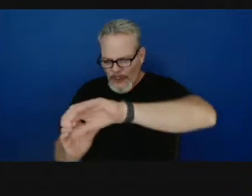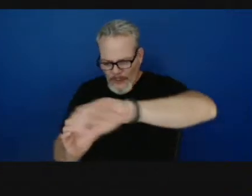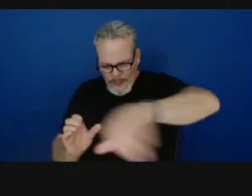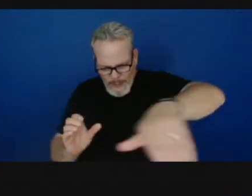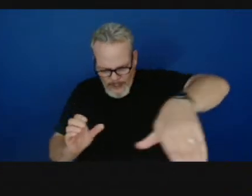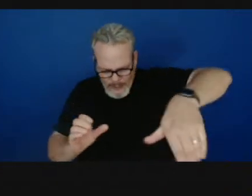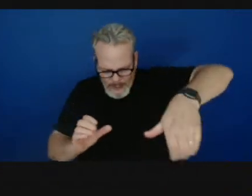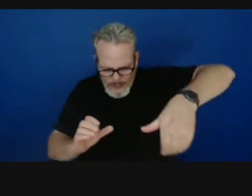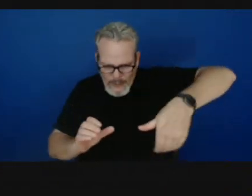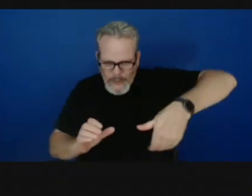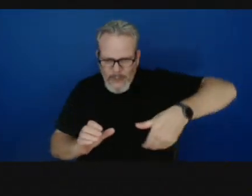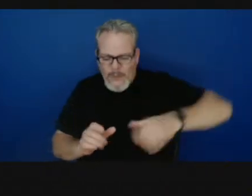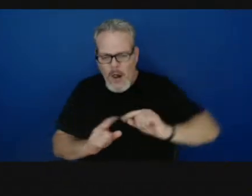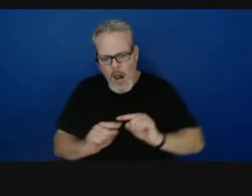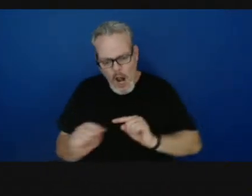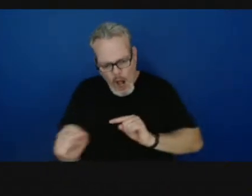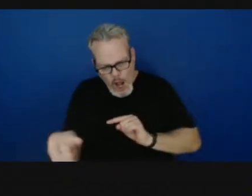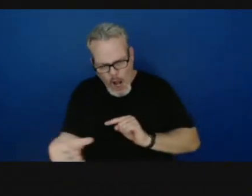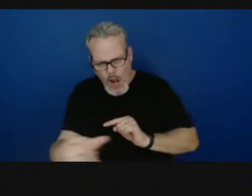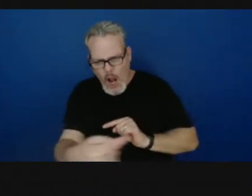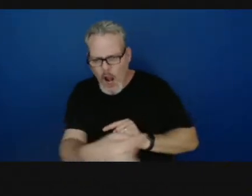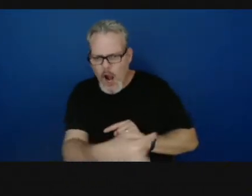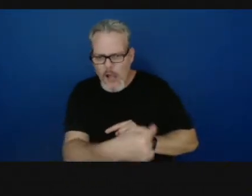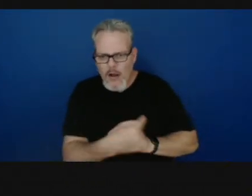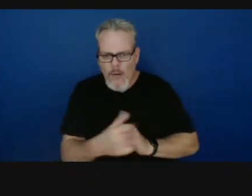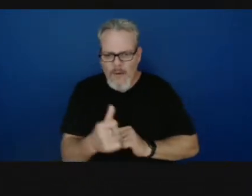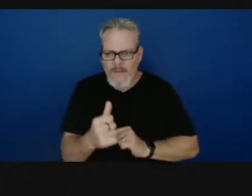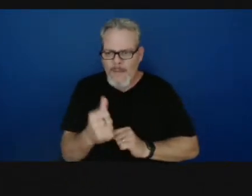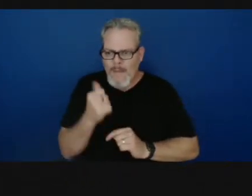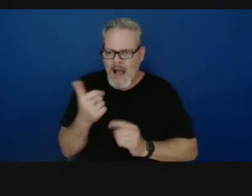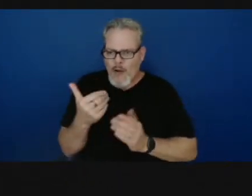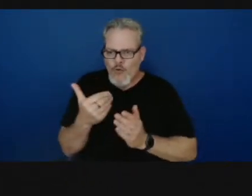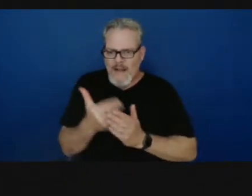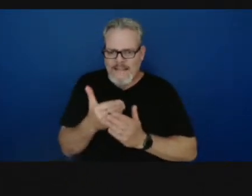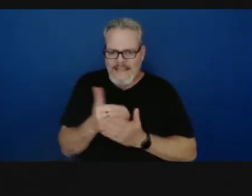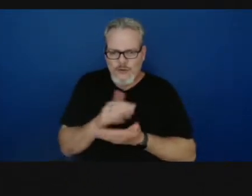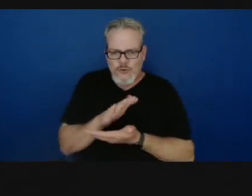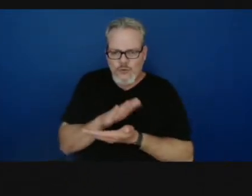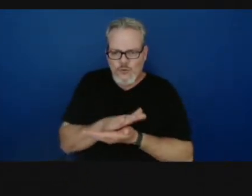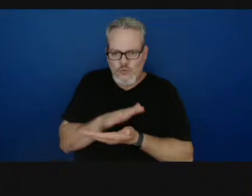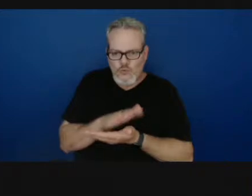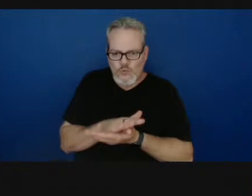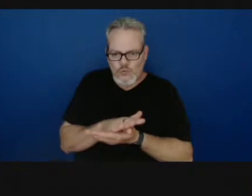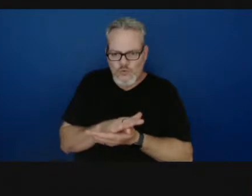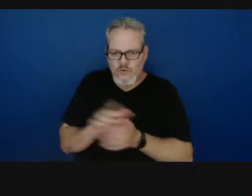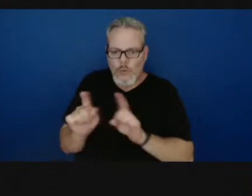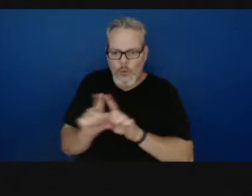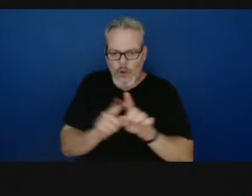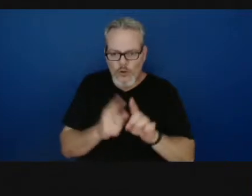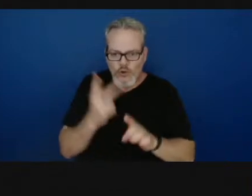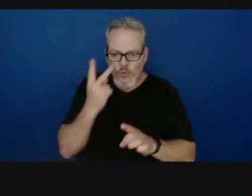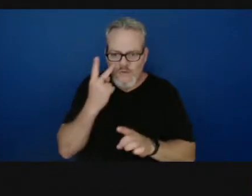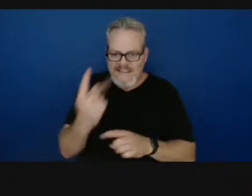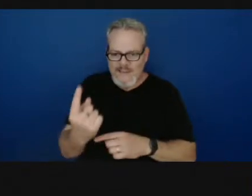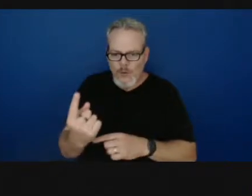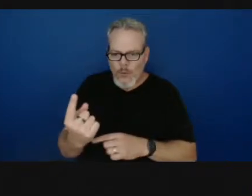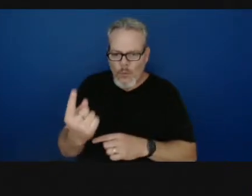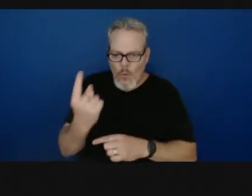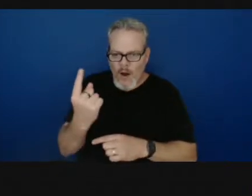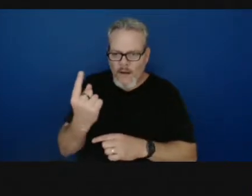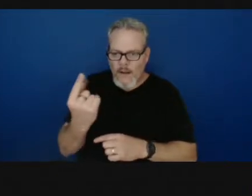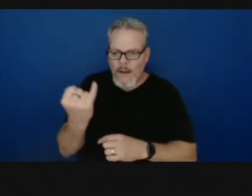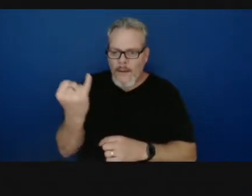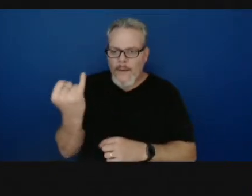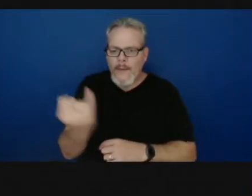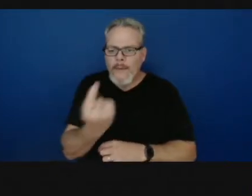running down towards the Aholonui Warm Pond and the Kīlauea Charter School. We also see this one lone surviving house that has